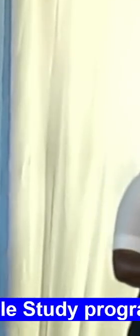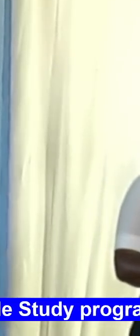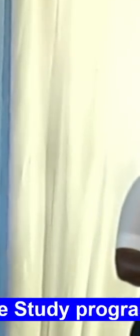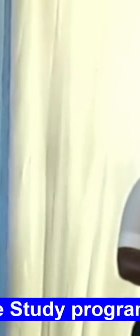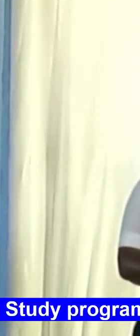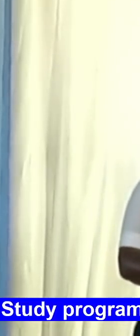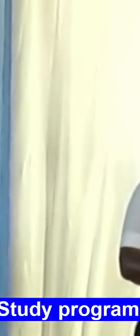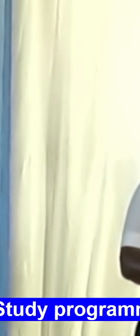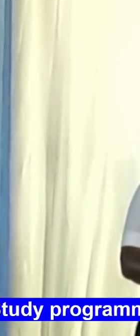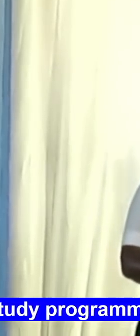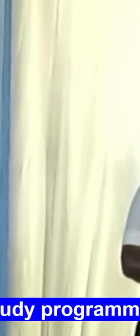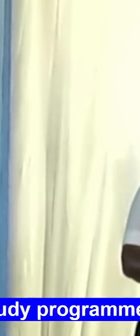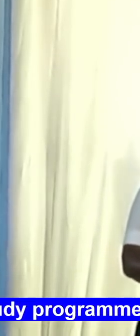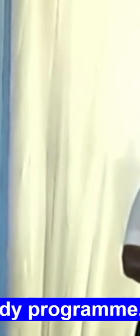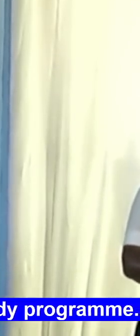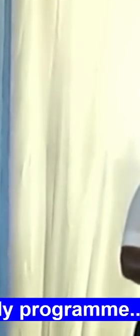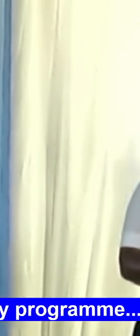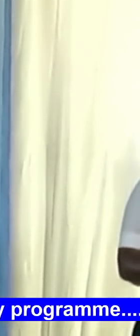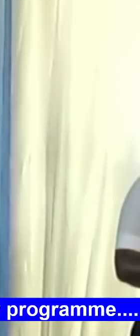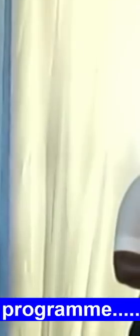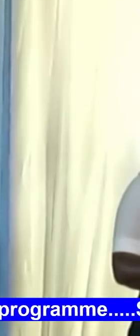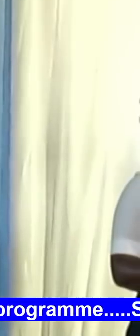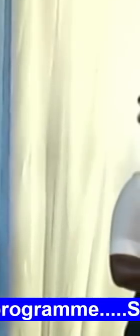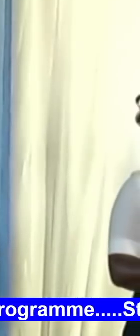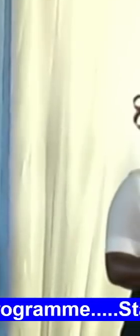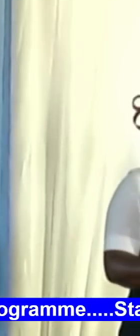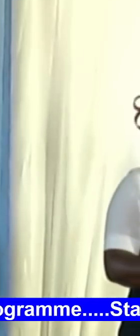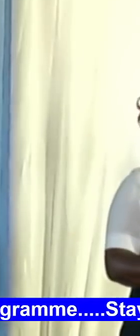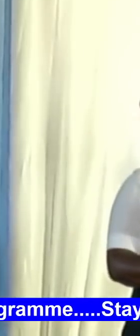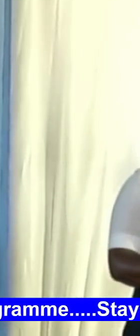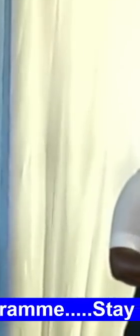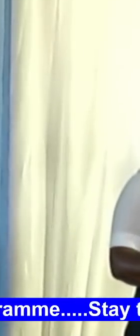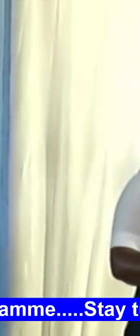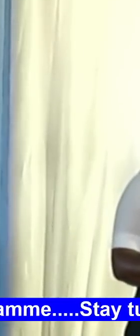can make way for the others to come. God bless